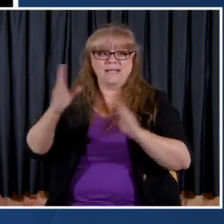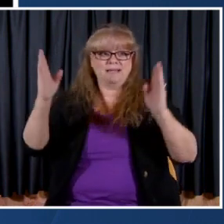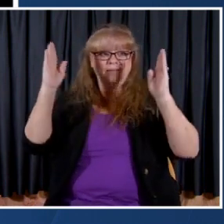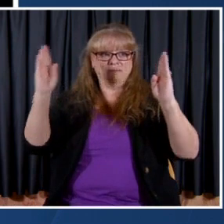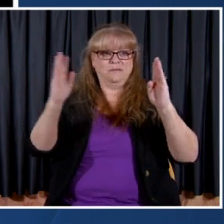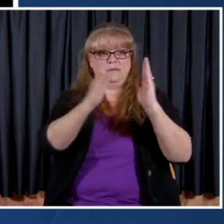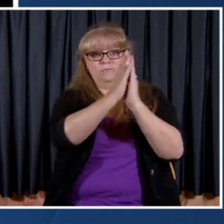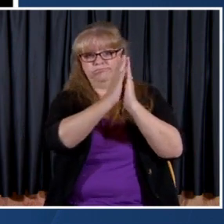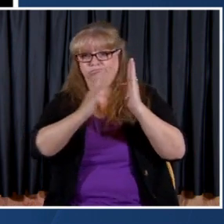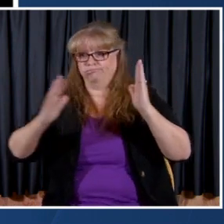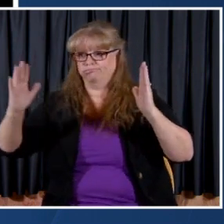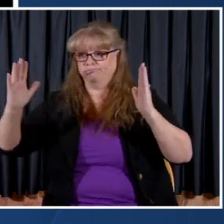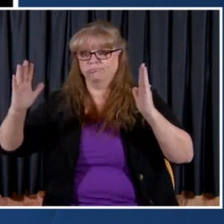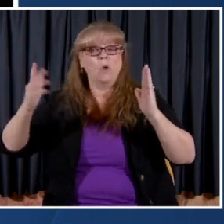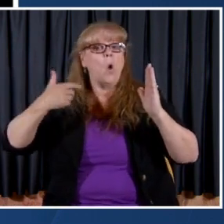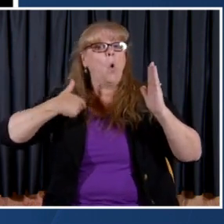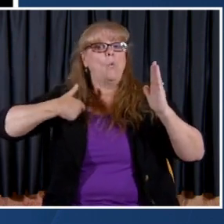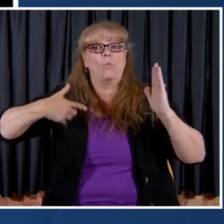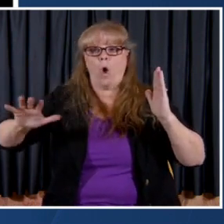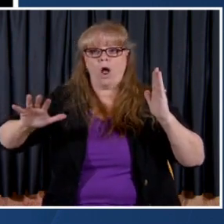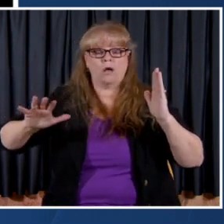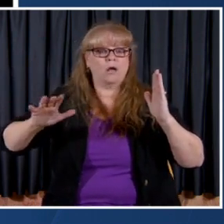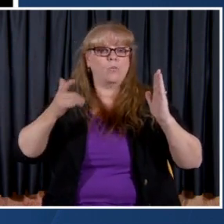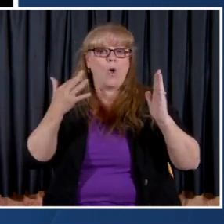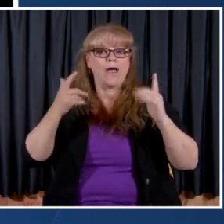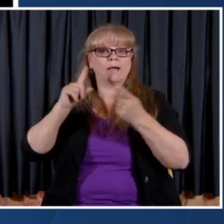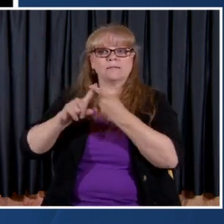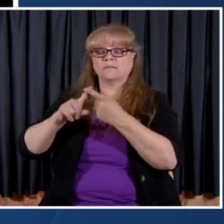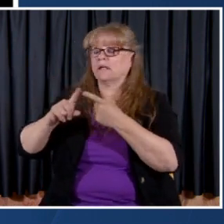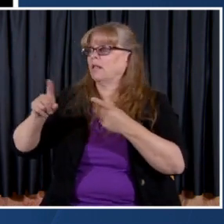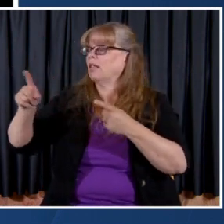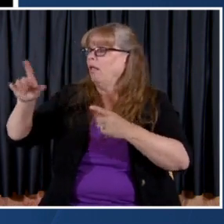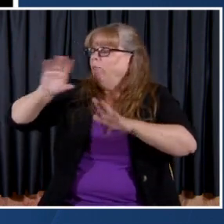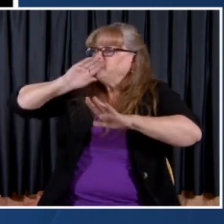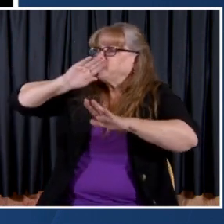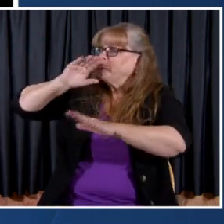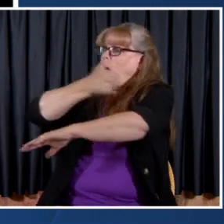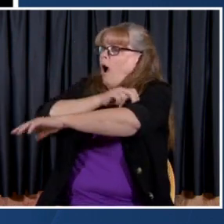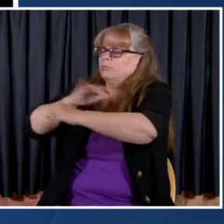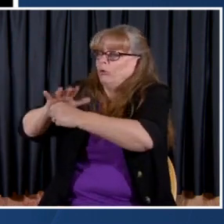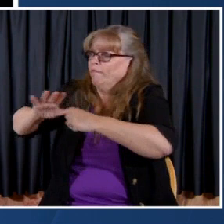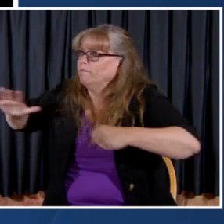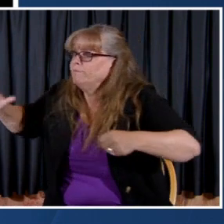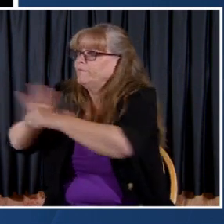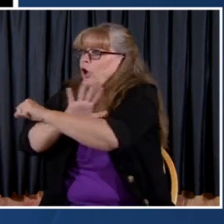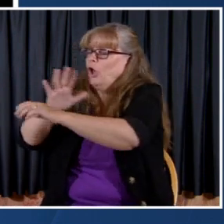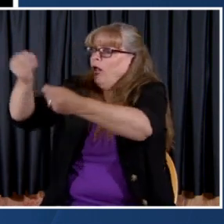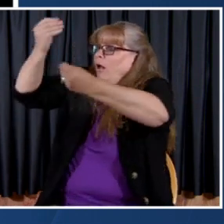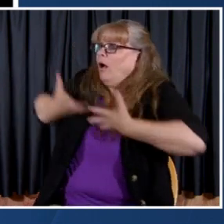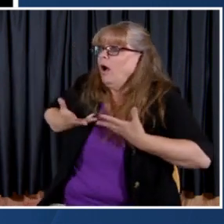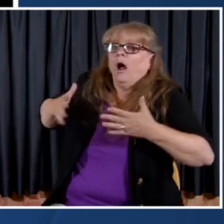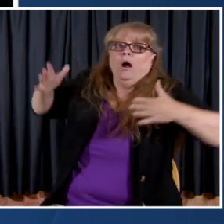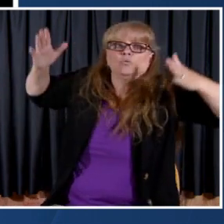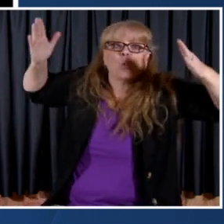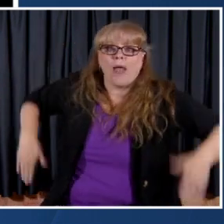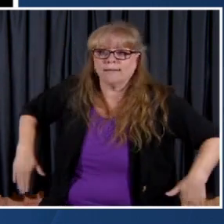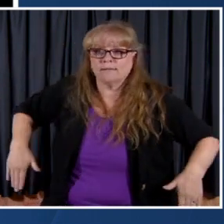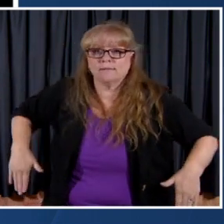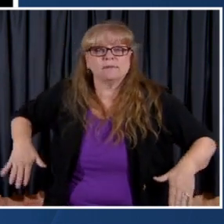these decisions. We want to be tracking this earlier in the process, and we are around diagnosis and around testing and around